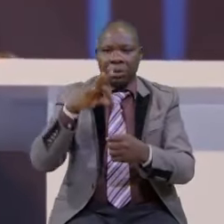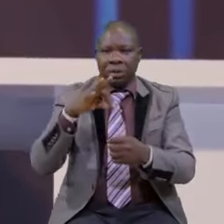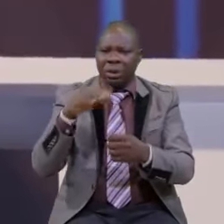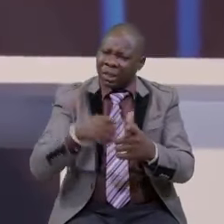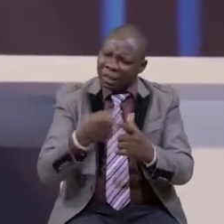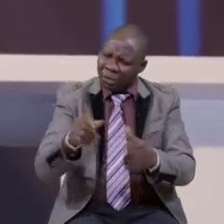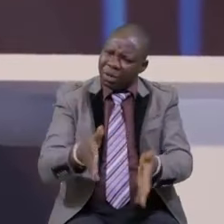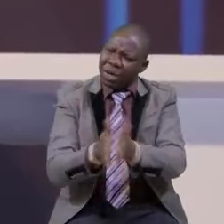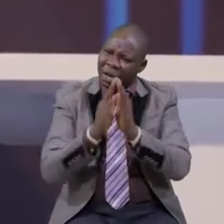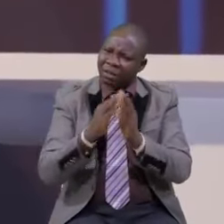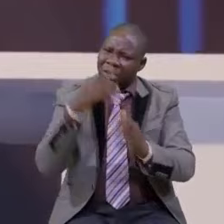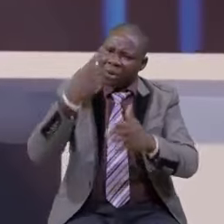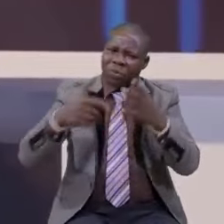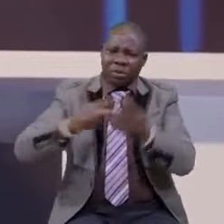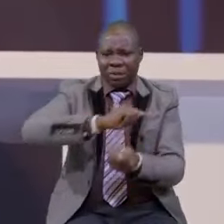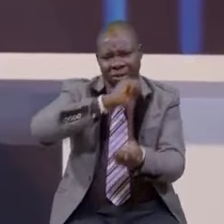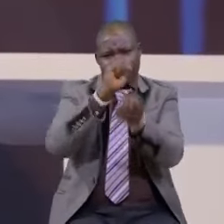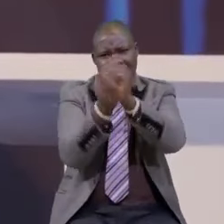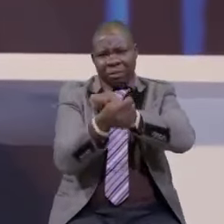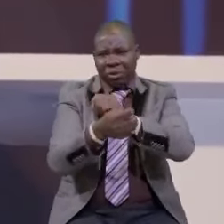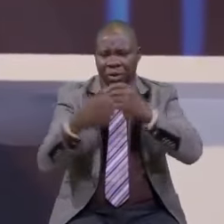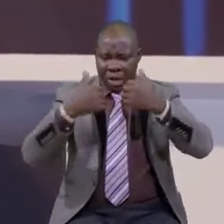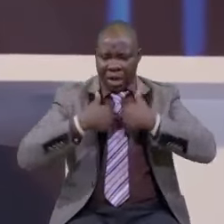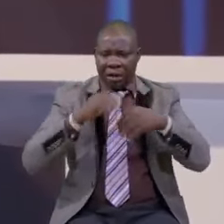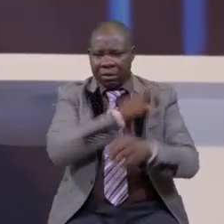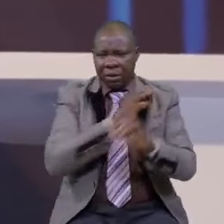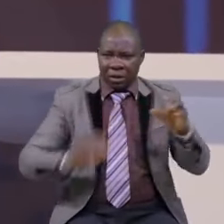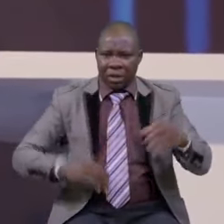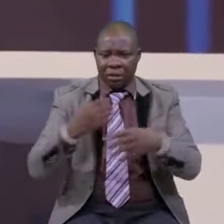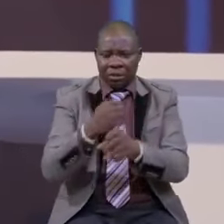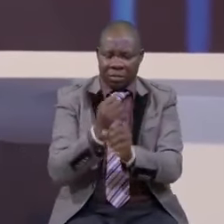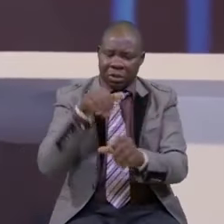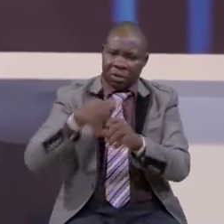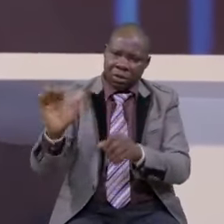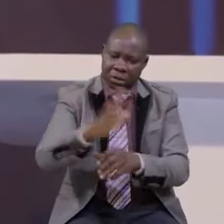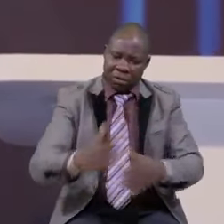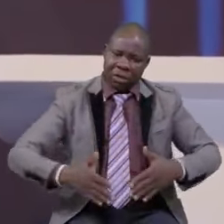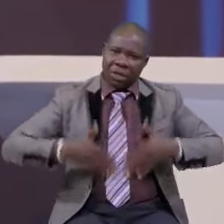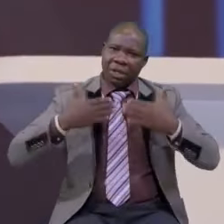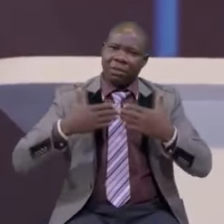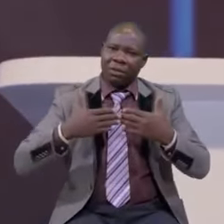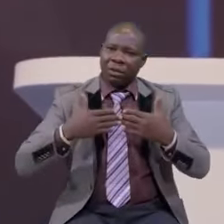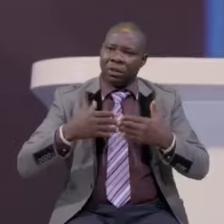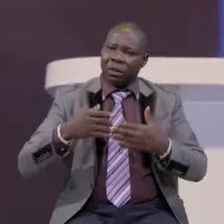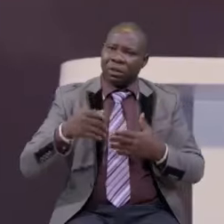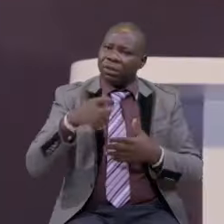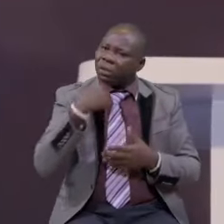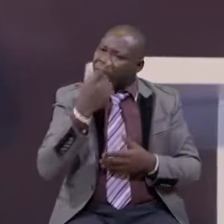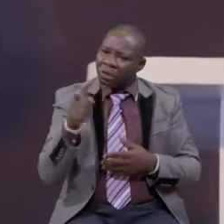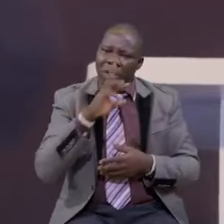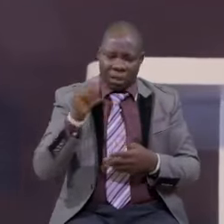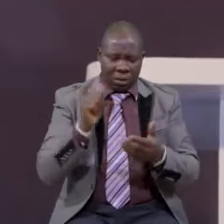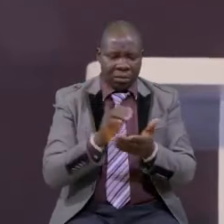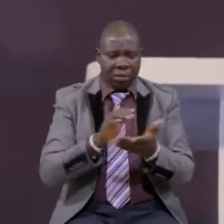them, "What transformation has Christ made in your life?" You say that you are a believer, you